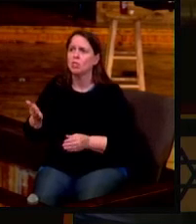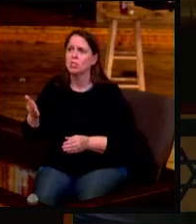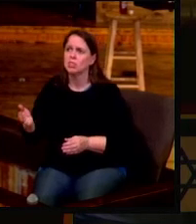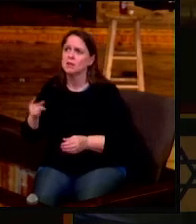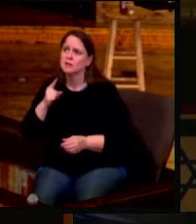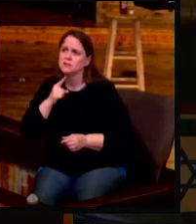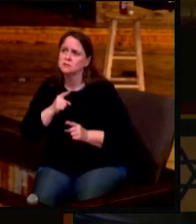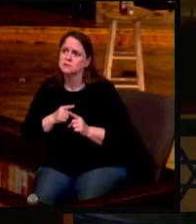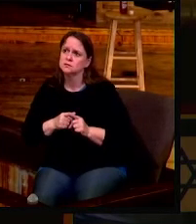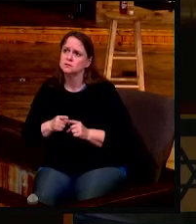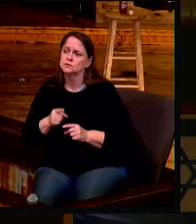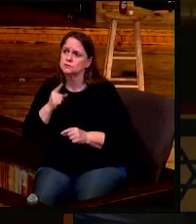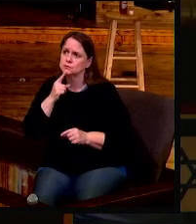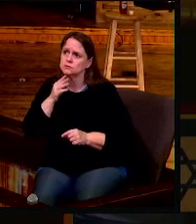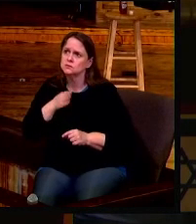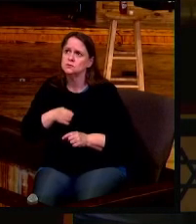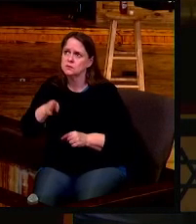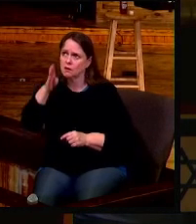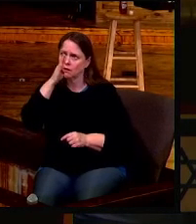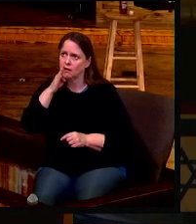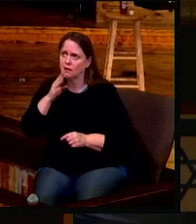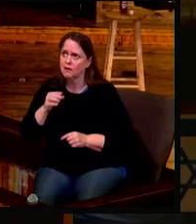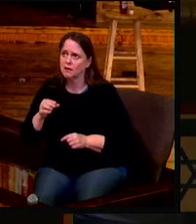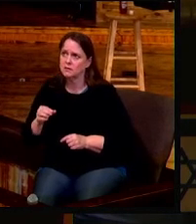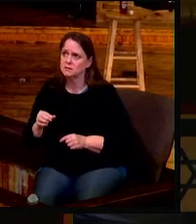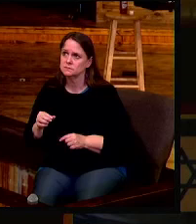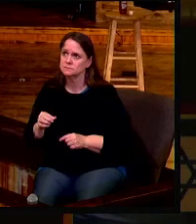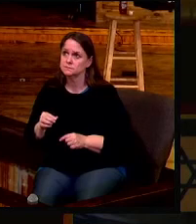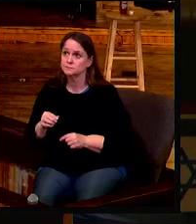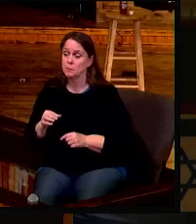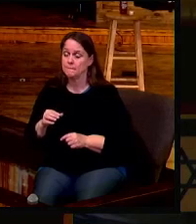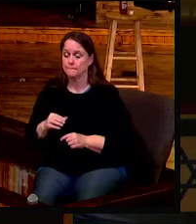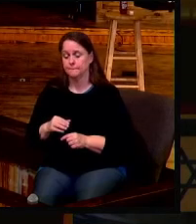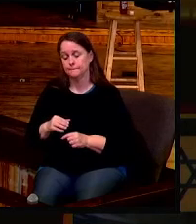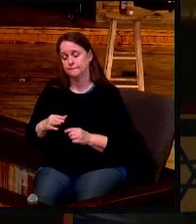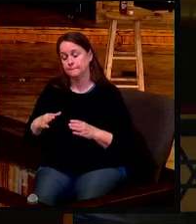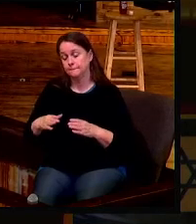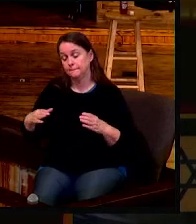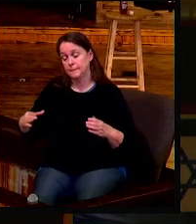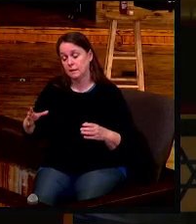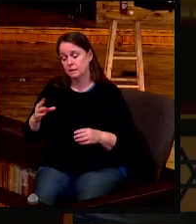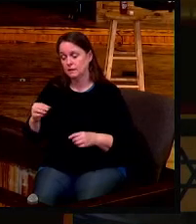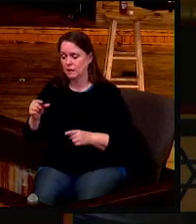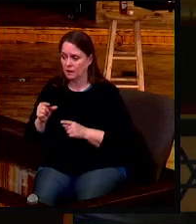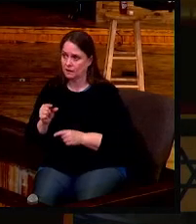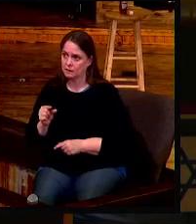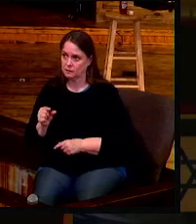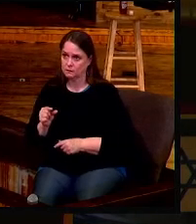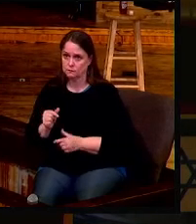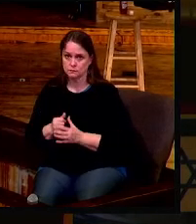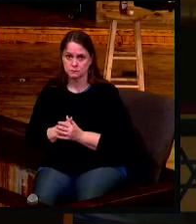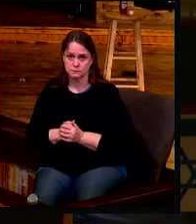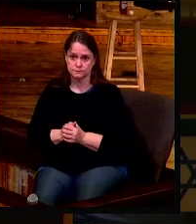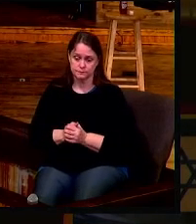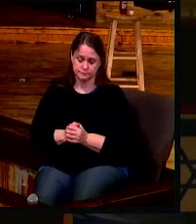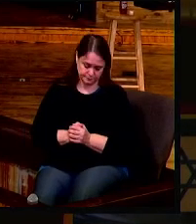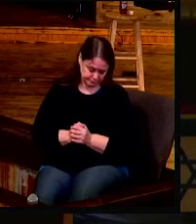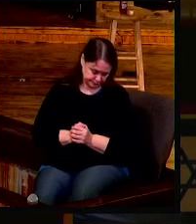You'll never amount to nothing. You're not pretty enough. You're not smart enough. You're not athletic